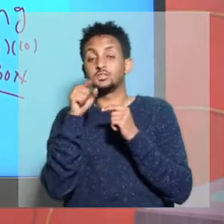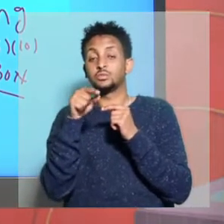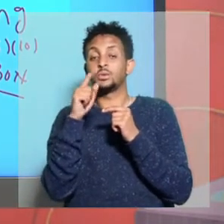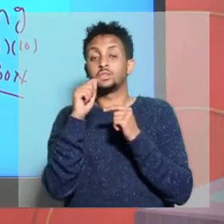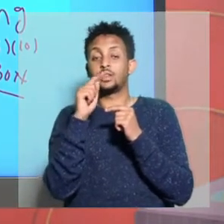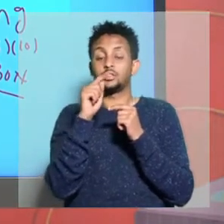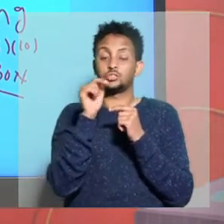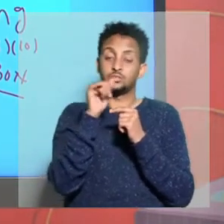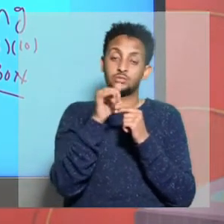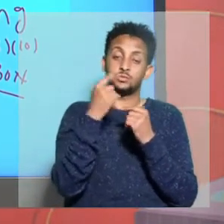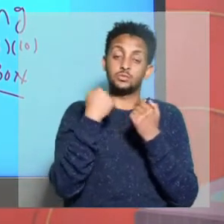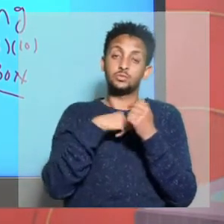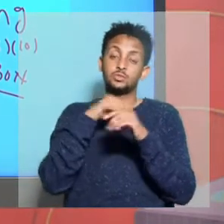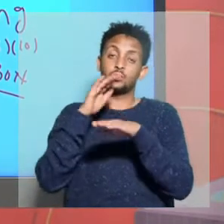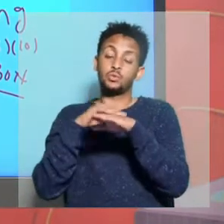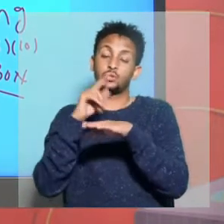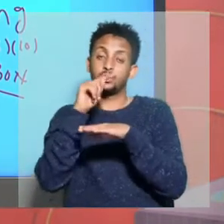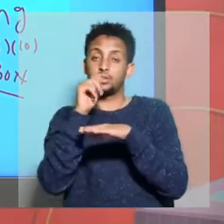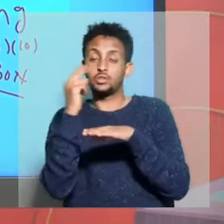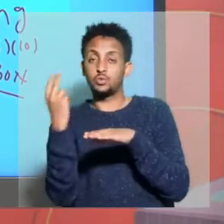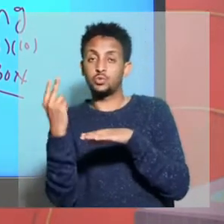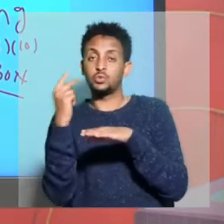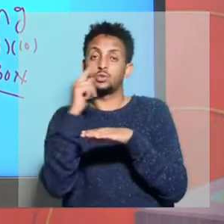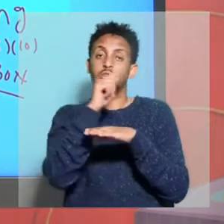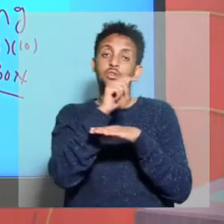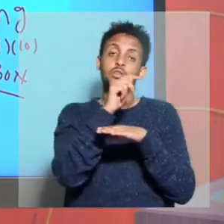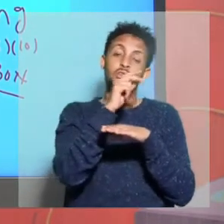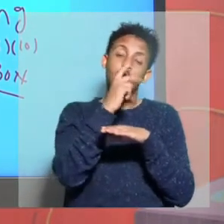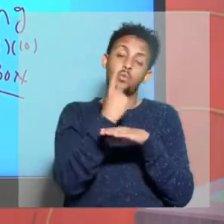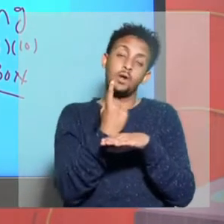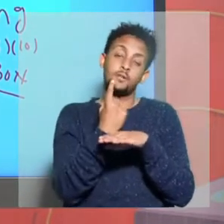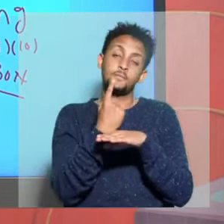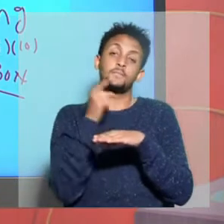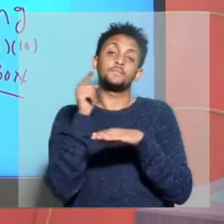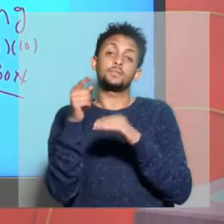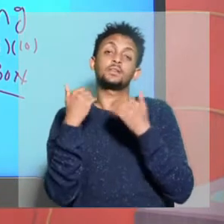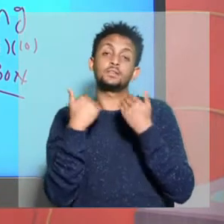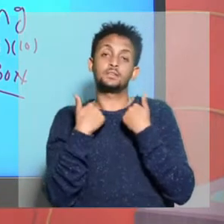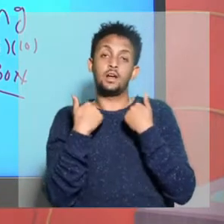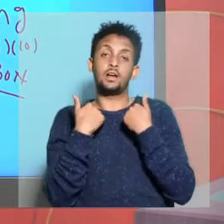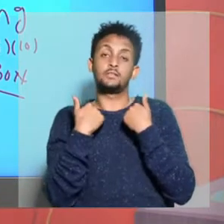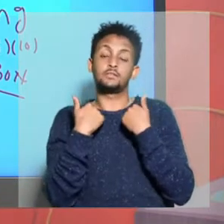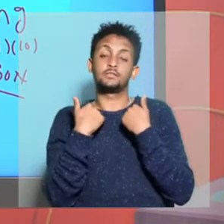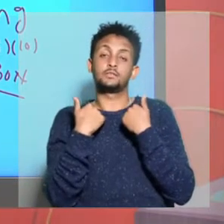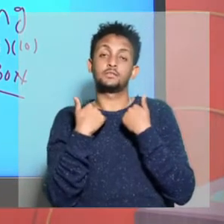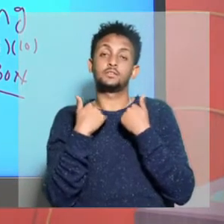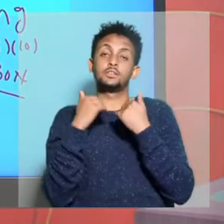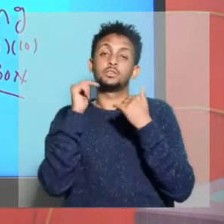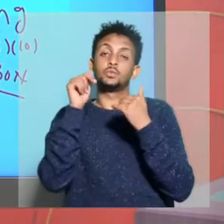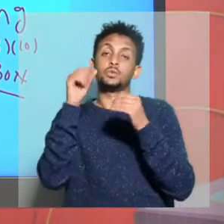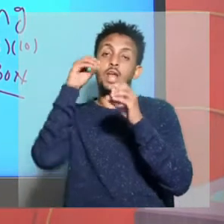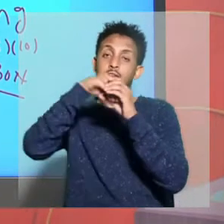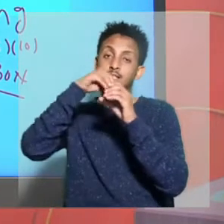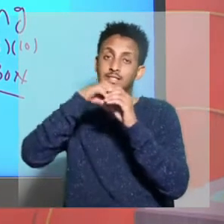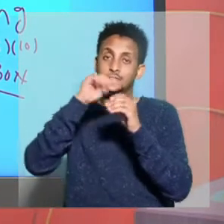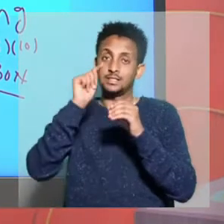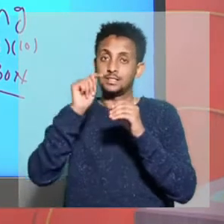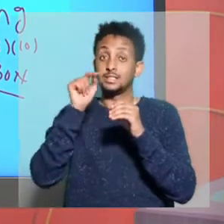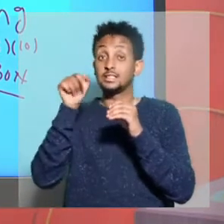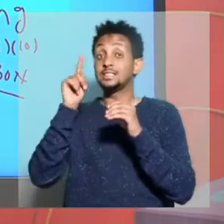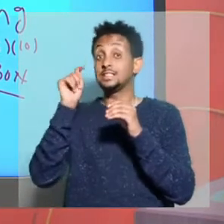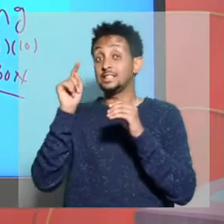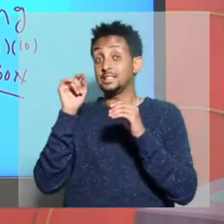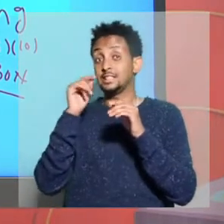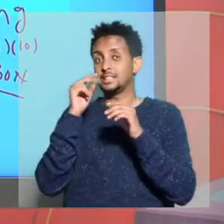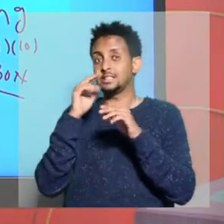have a tension, let's call it to be T2. Here you have tension T1, and there is a tension exerted T. And the